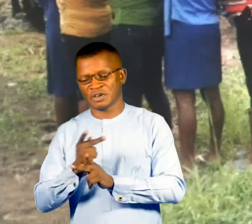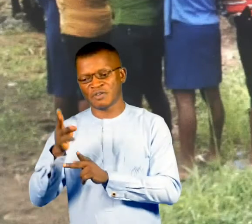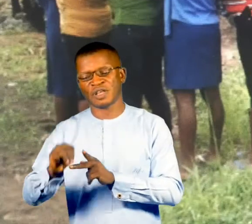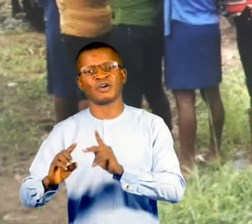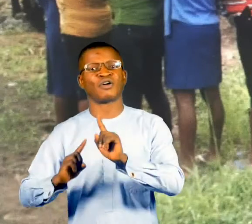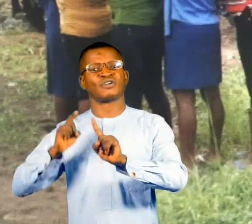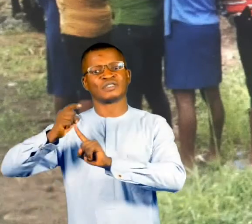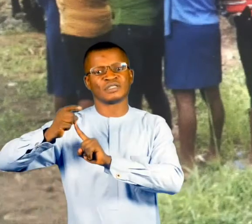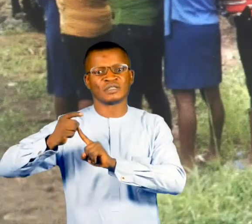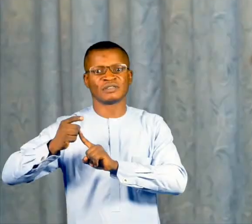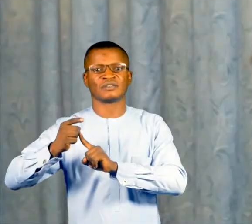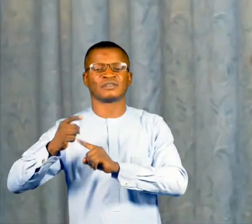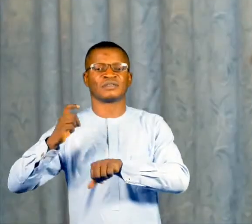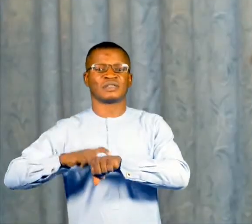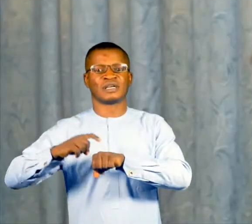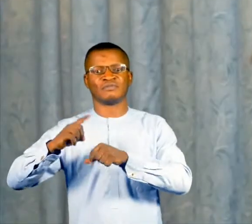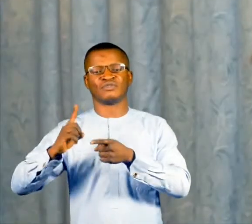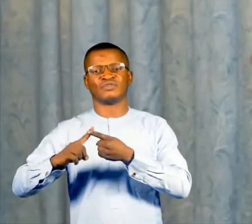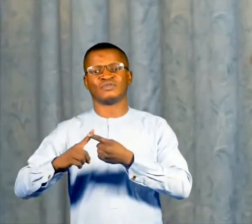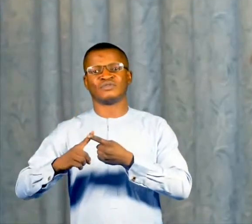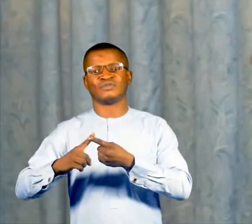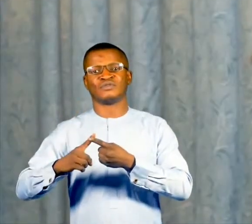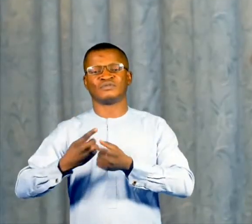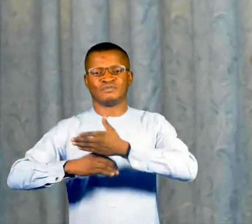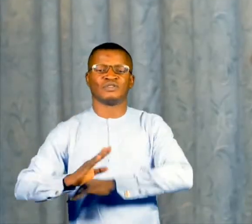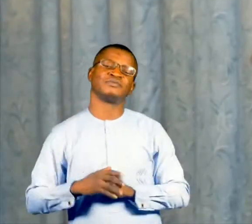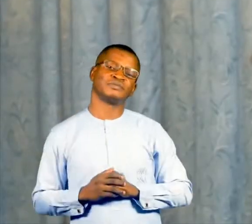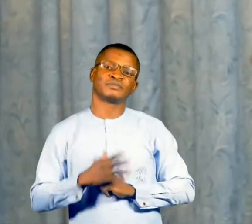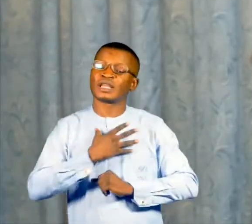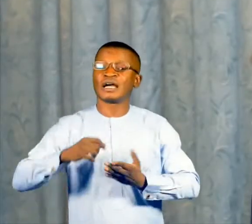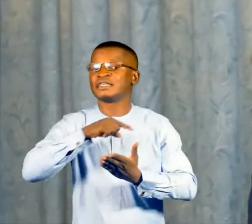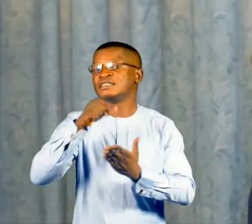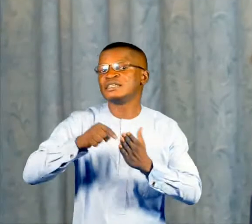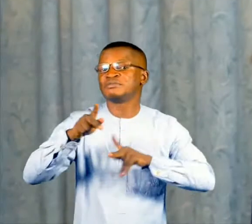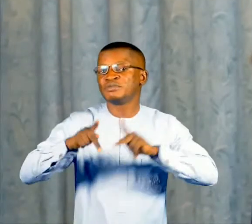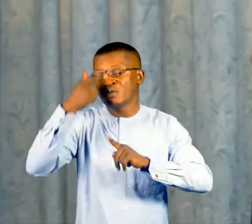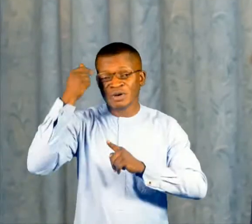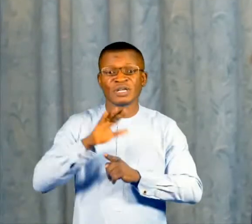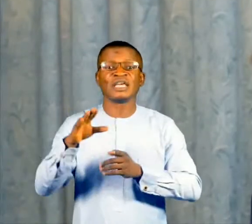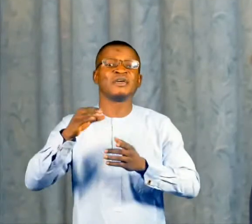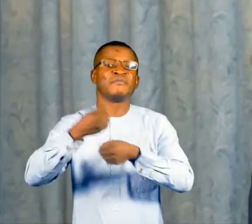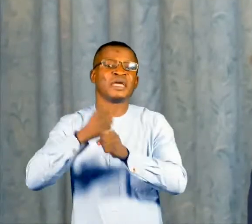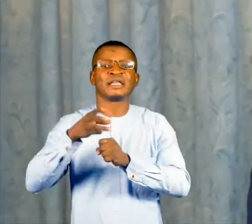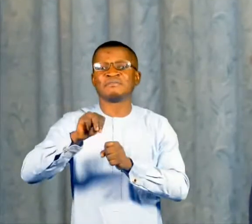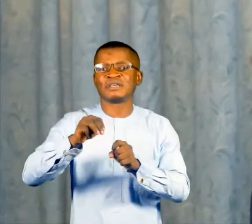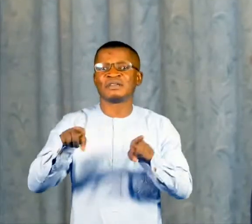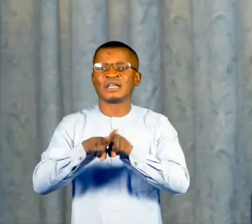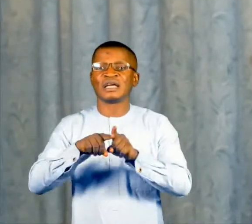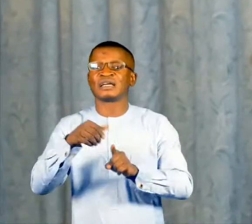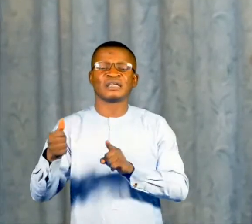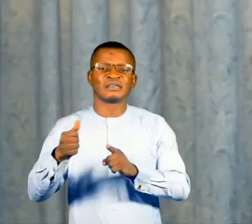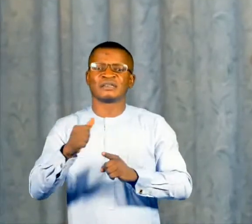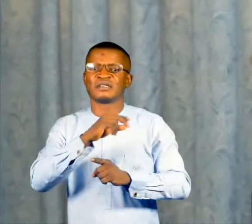until they come to term where they will deliver. And these people also, because they make